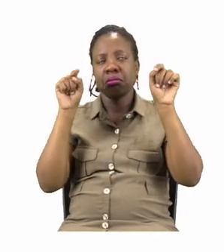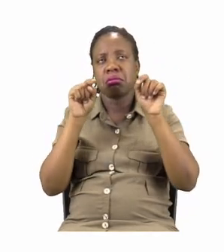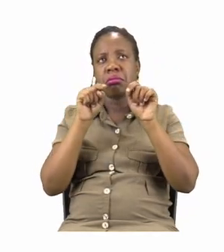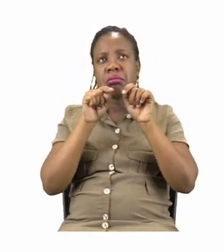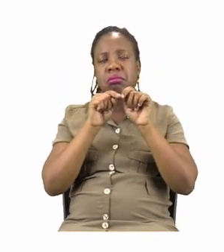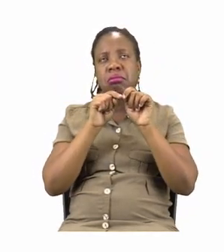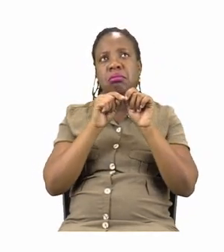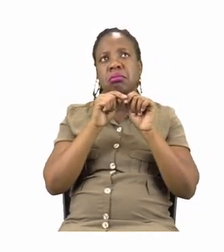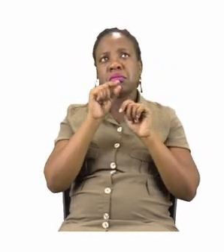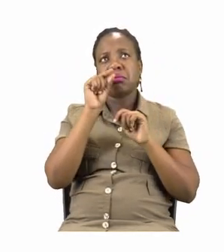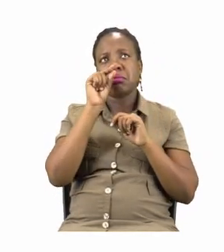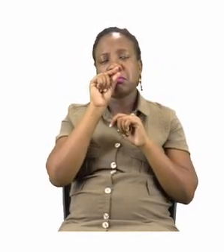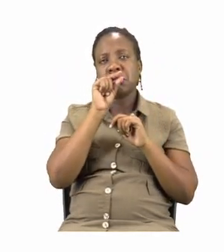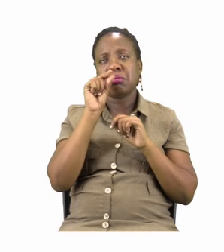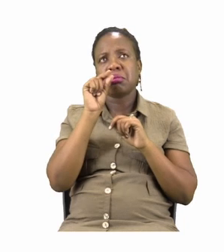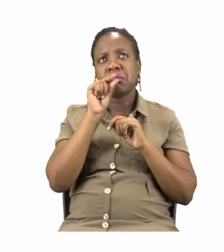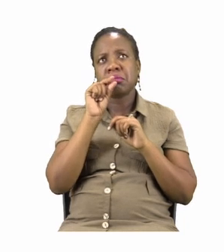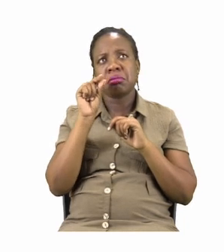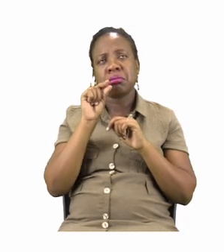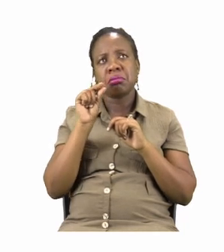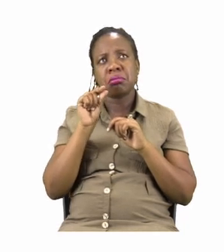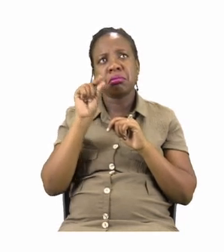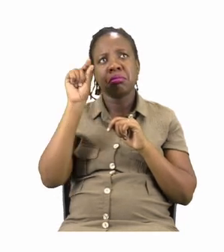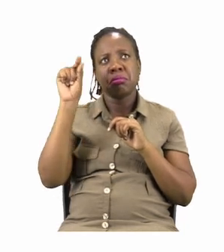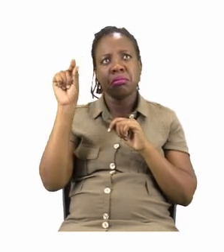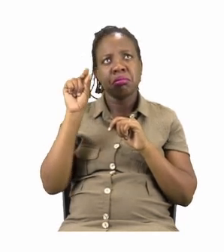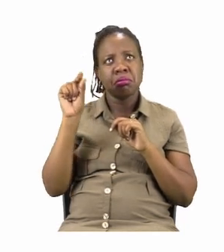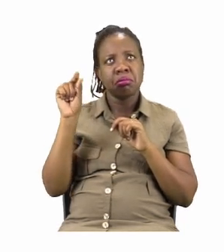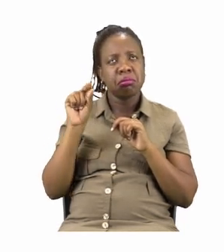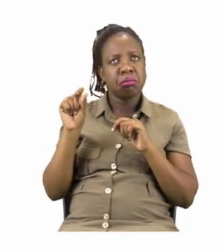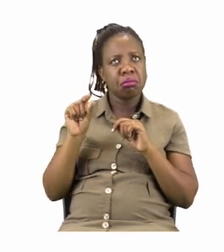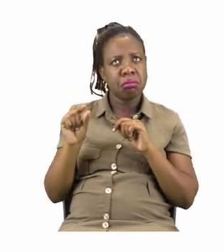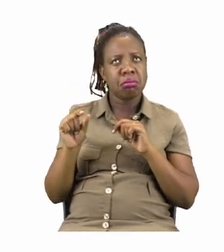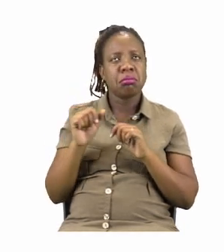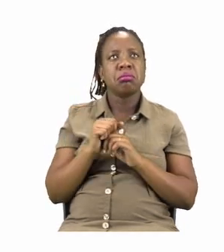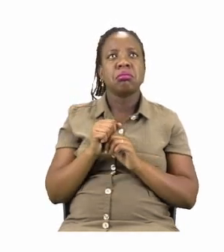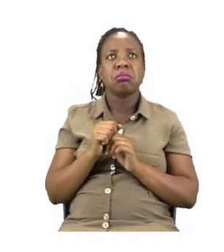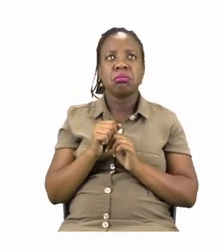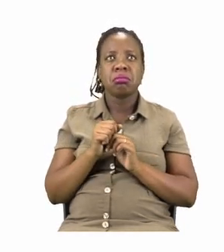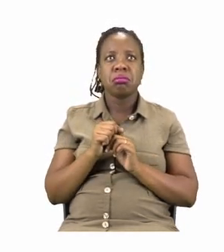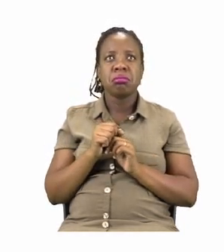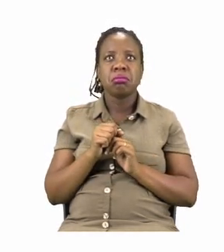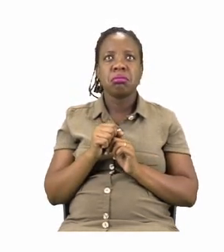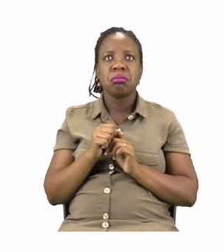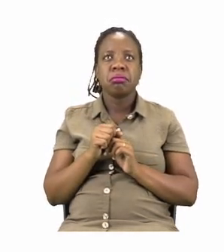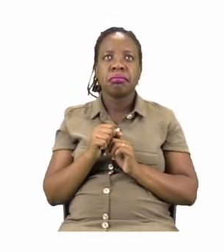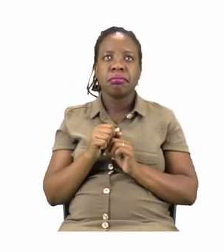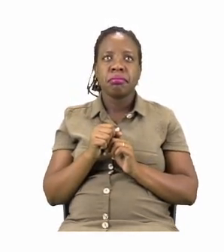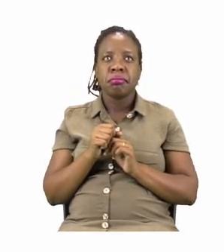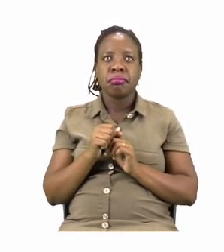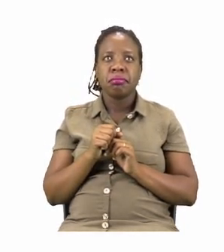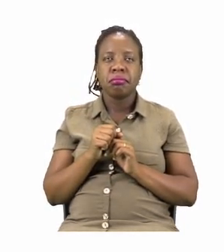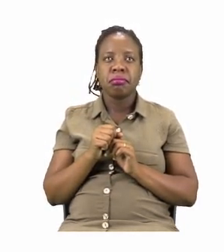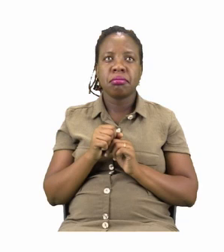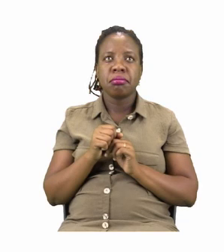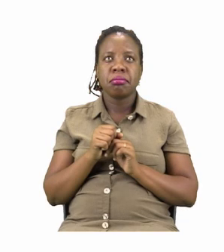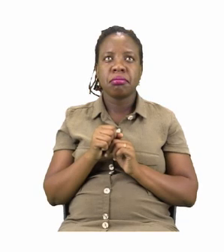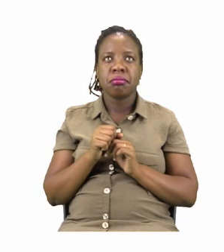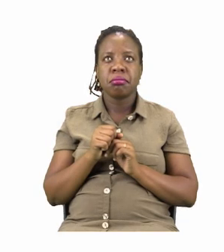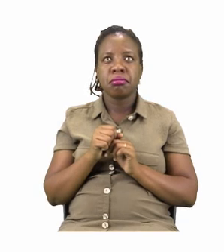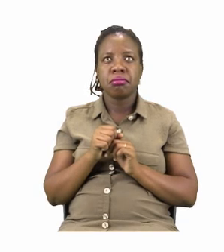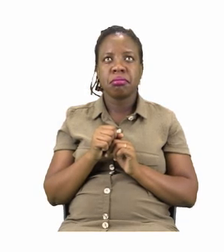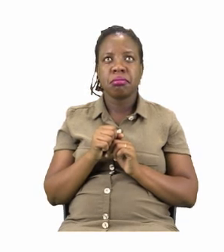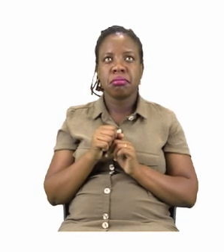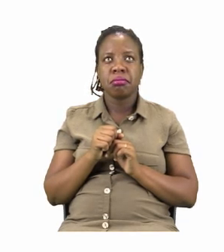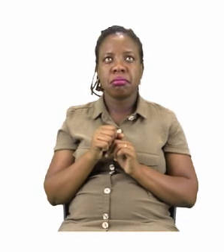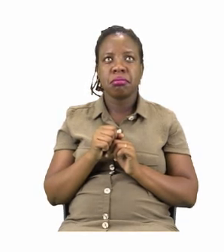Now for number 1 it says, read the A words below. Now I want us to read